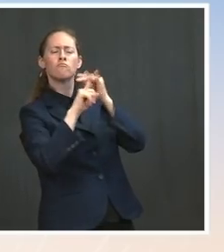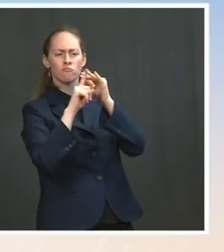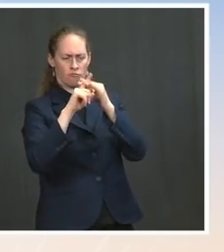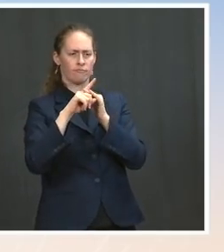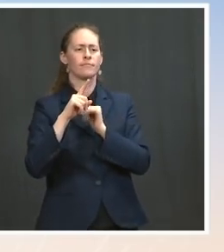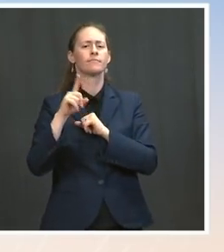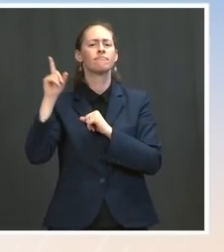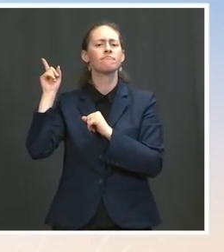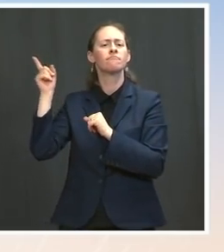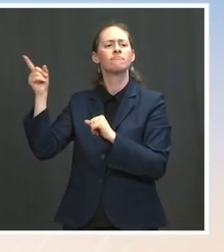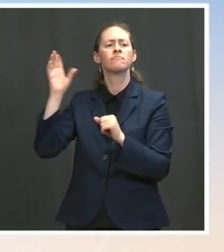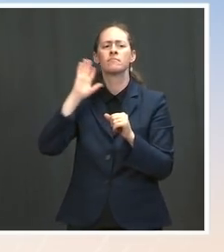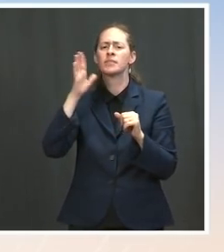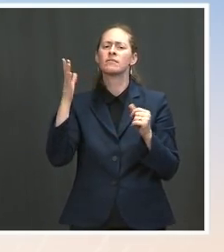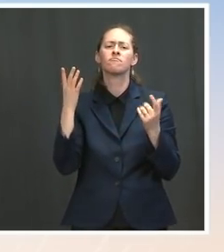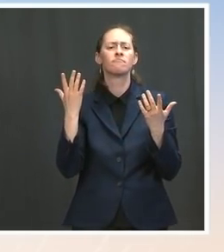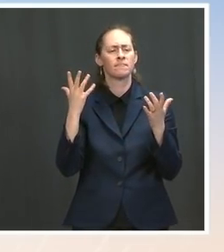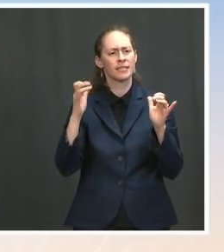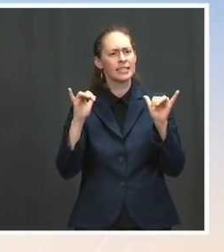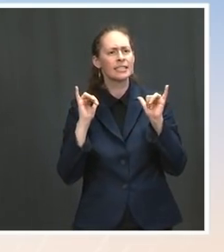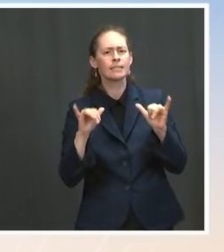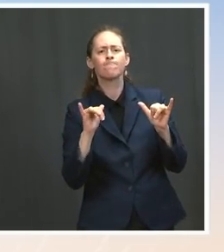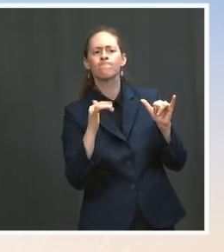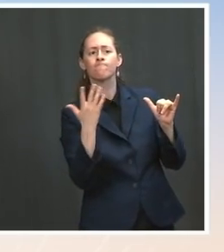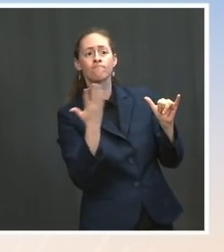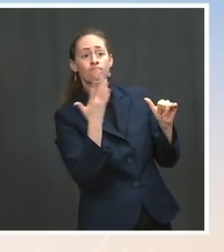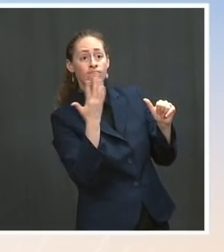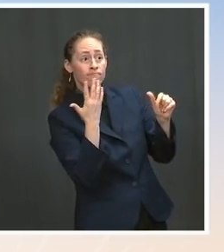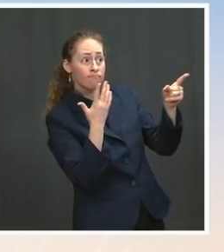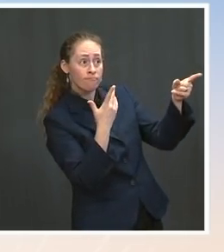President Merkel and President Macron about